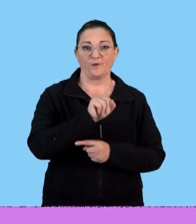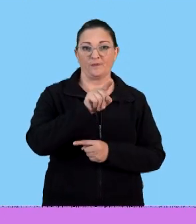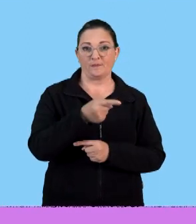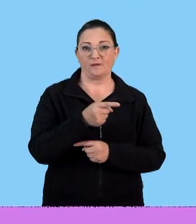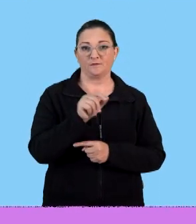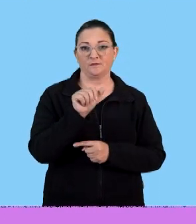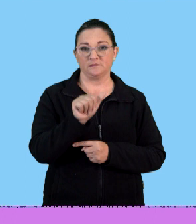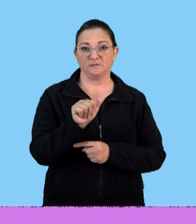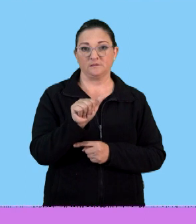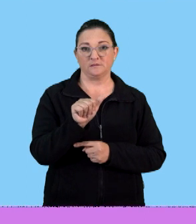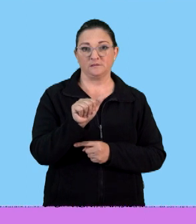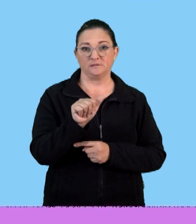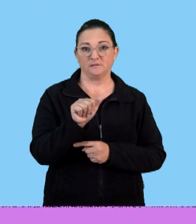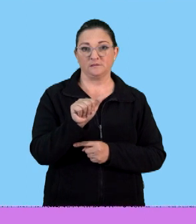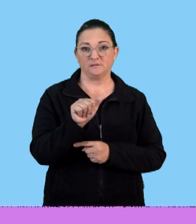of